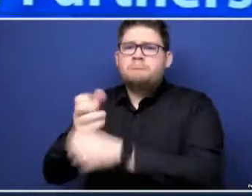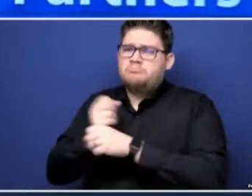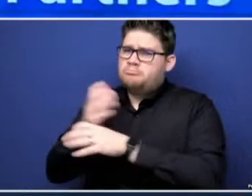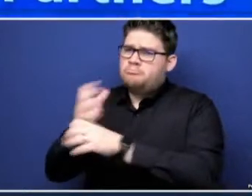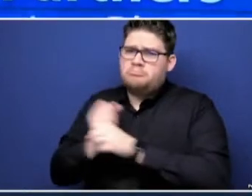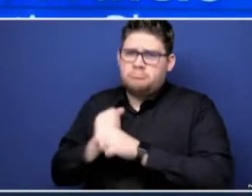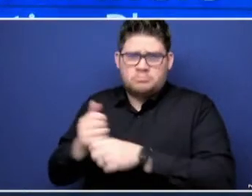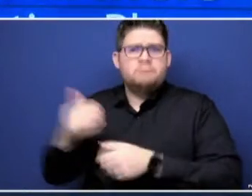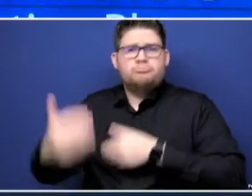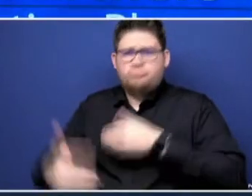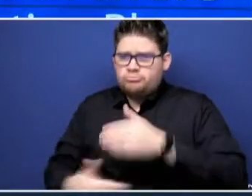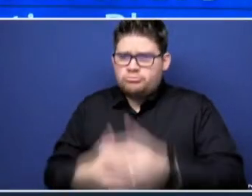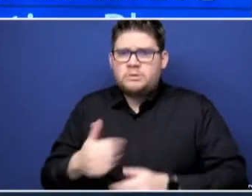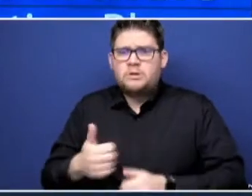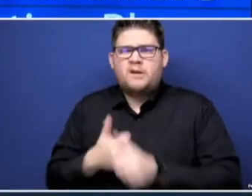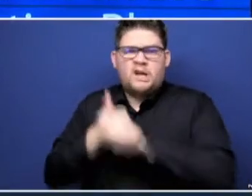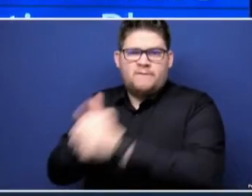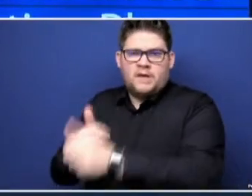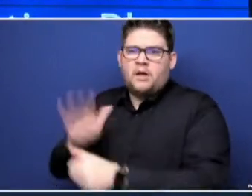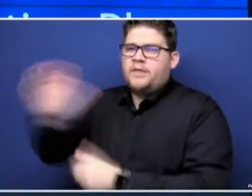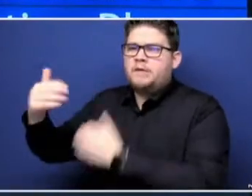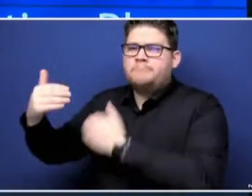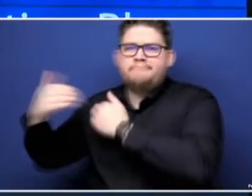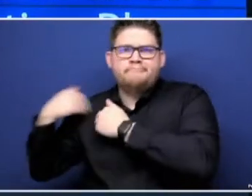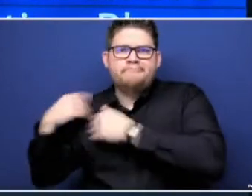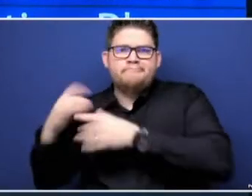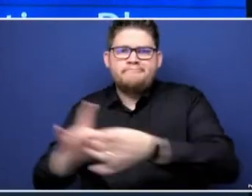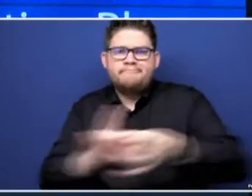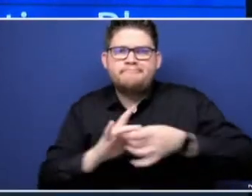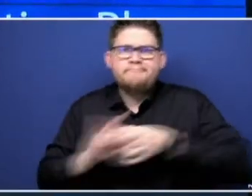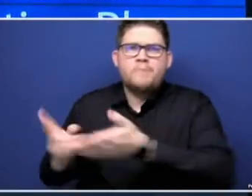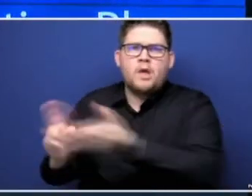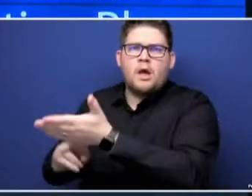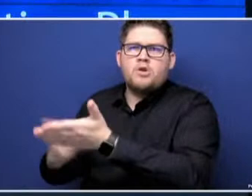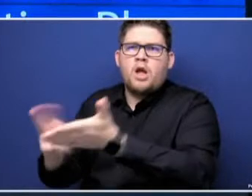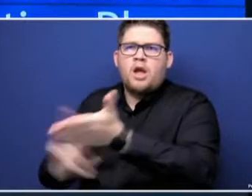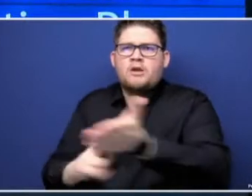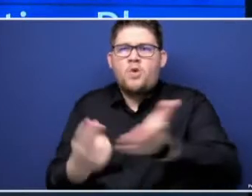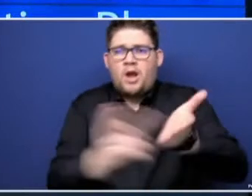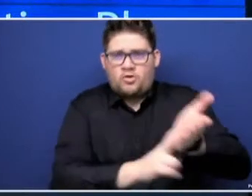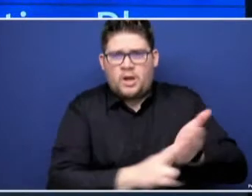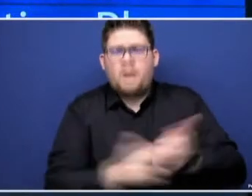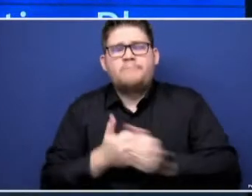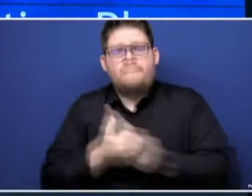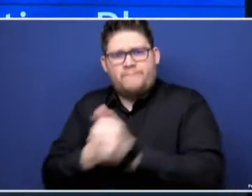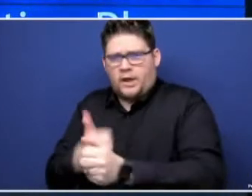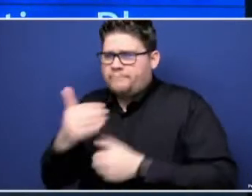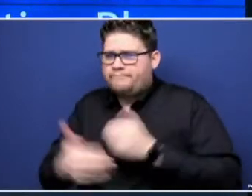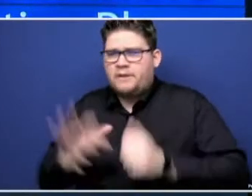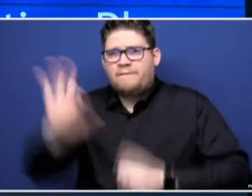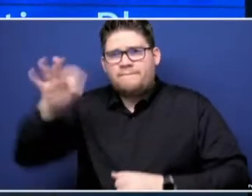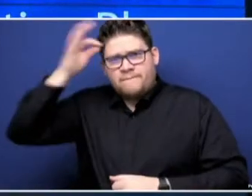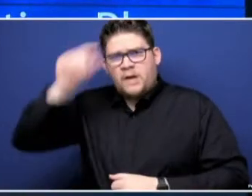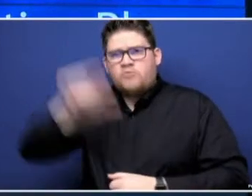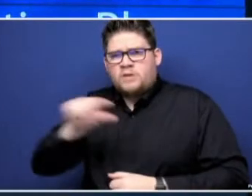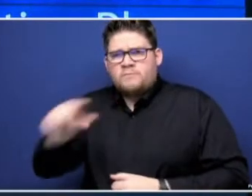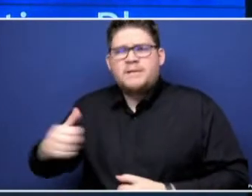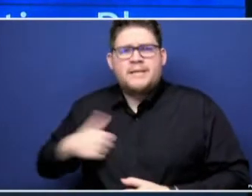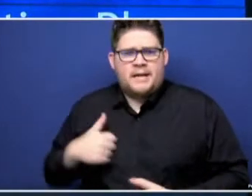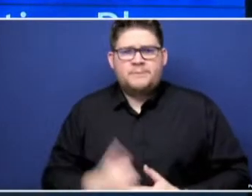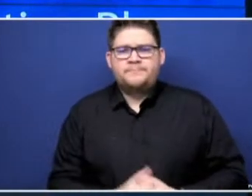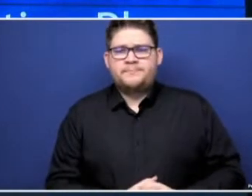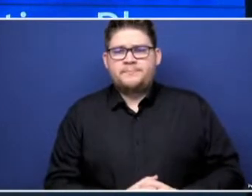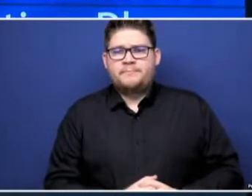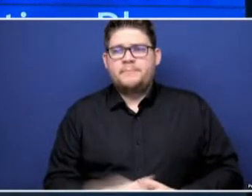way the province is rolling out their vaccine registration. Laura Bradbury, for one example, says she called both her GP and